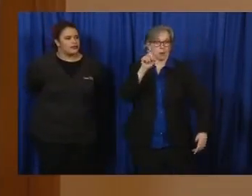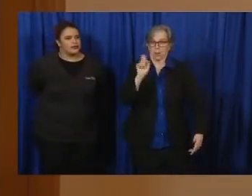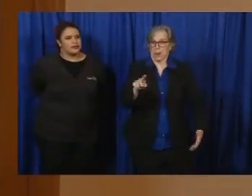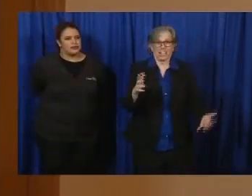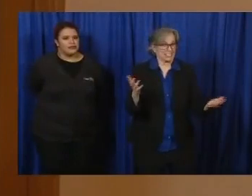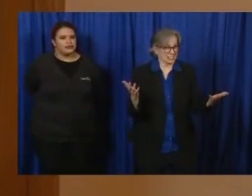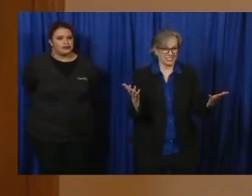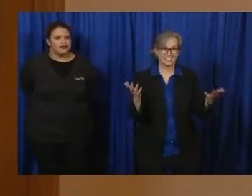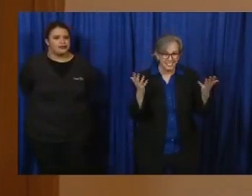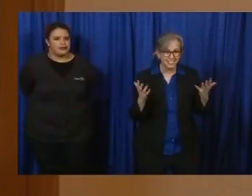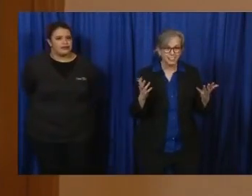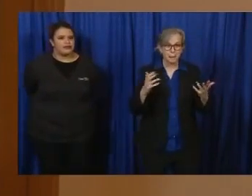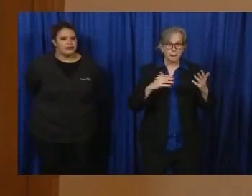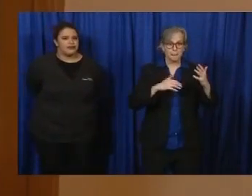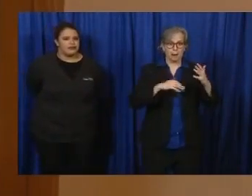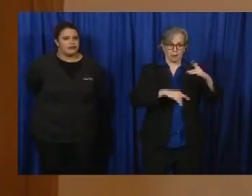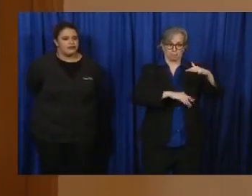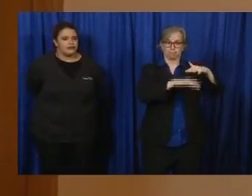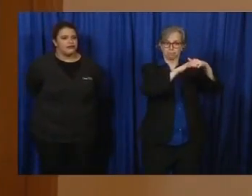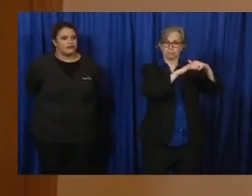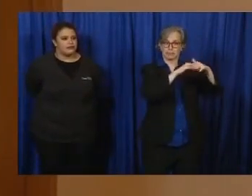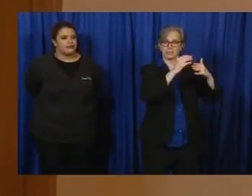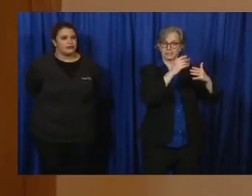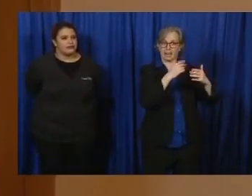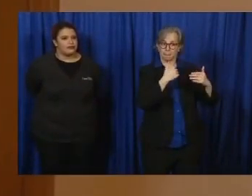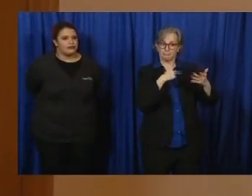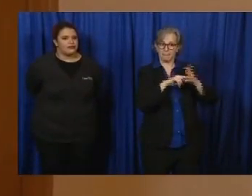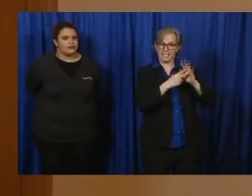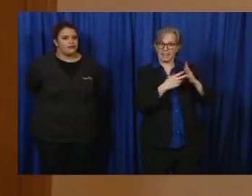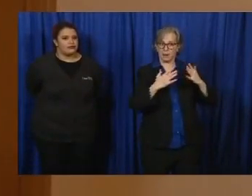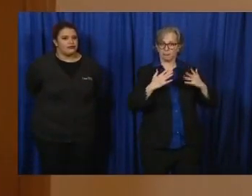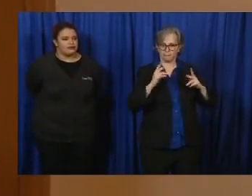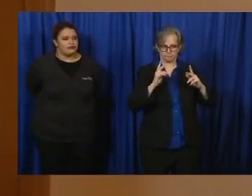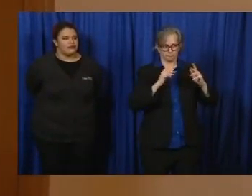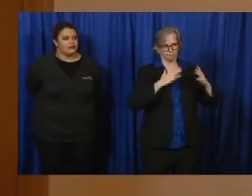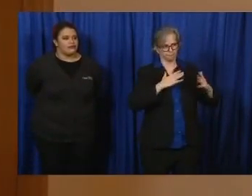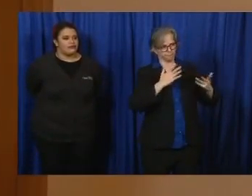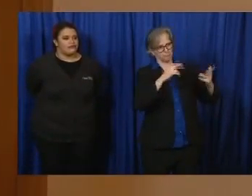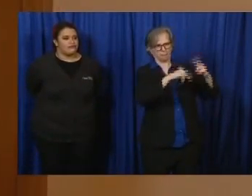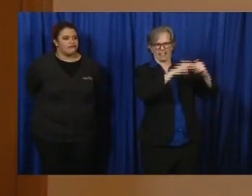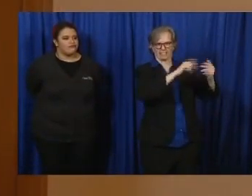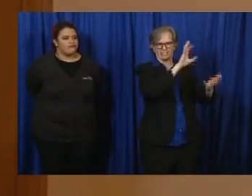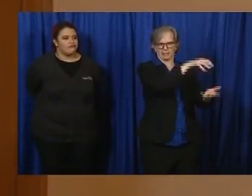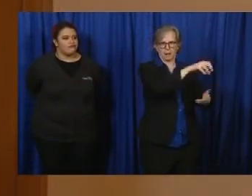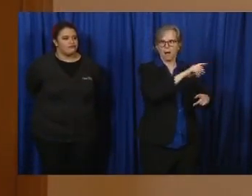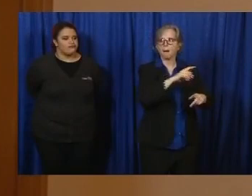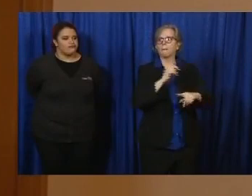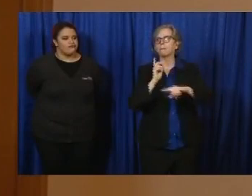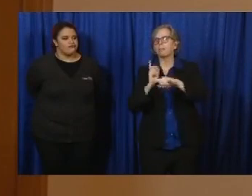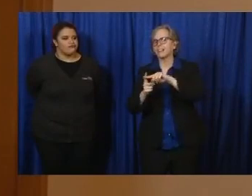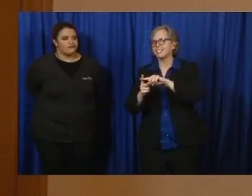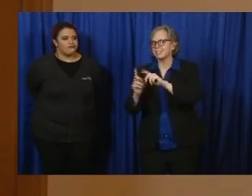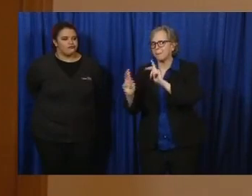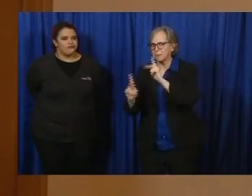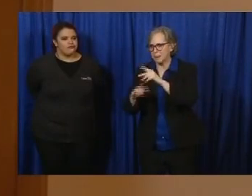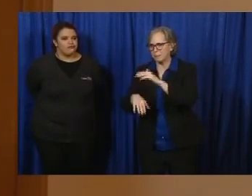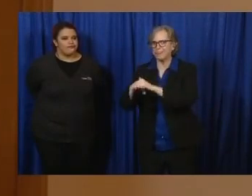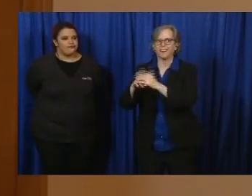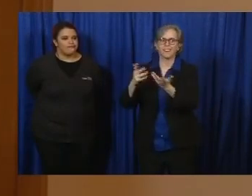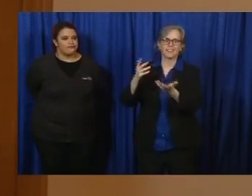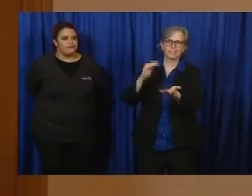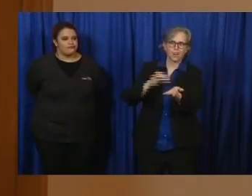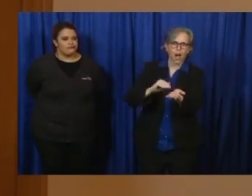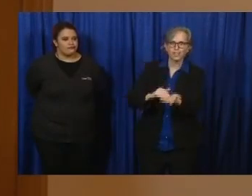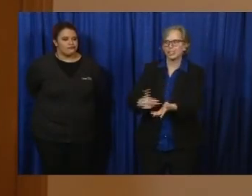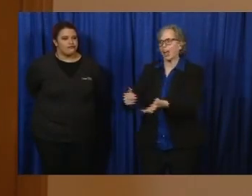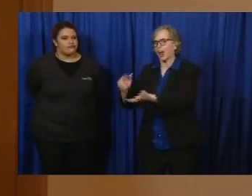is physical, but it is all the doctors and the nurses and the folks that wrap around that. And then it's also the equipment that they need to do the